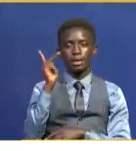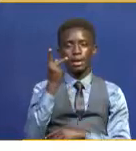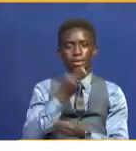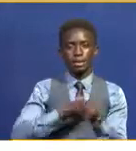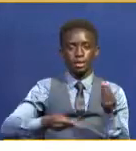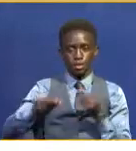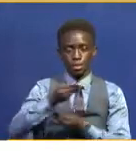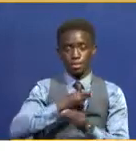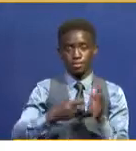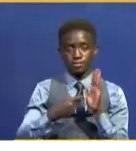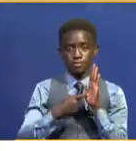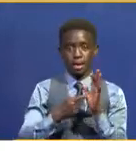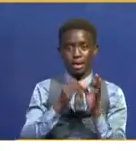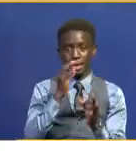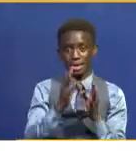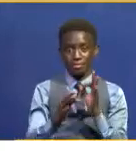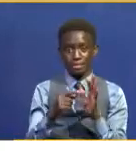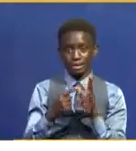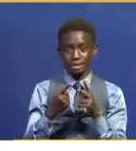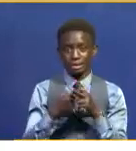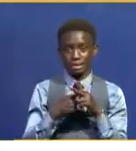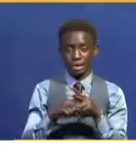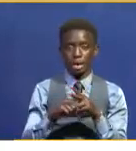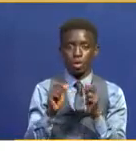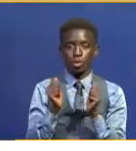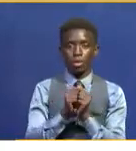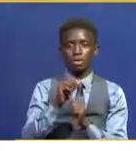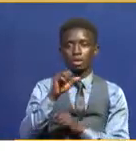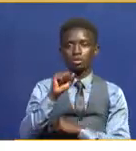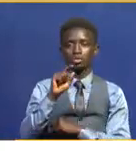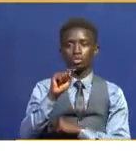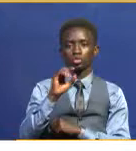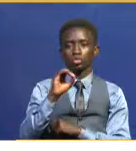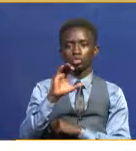So if we start, for instance, with the stock market,